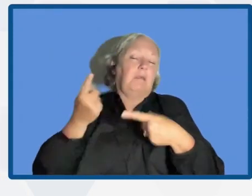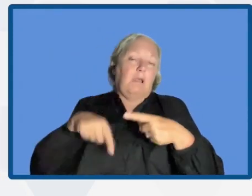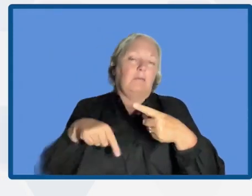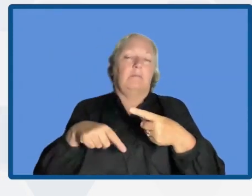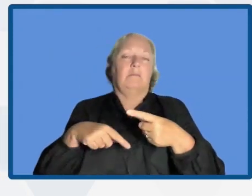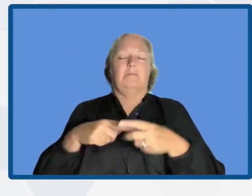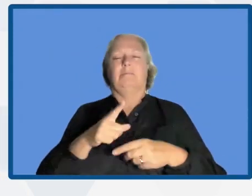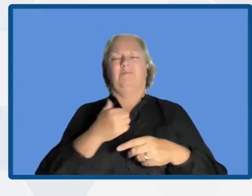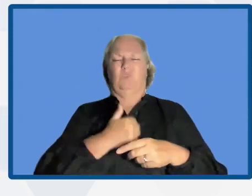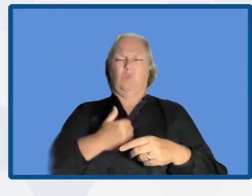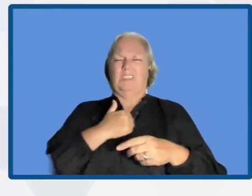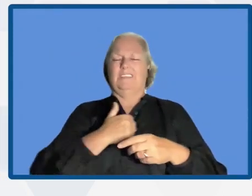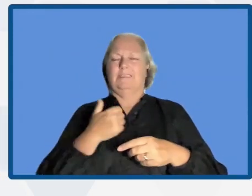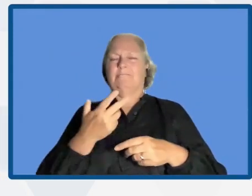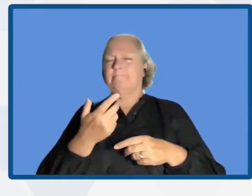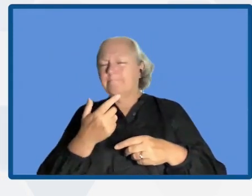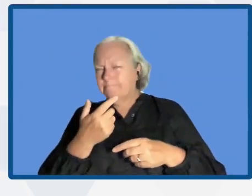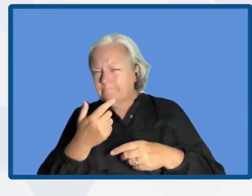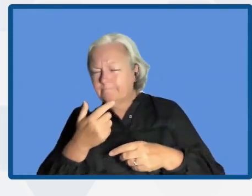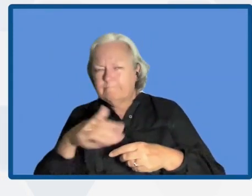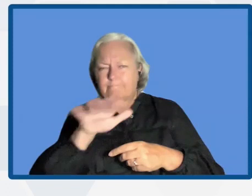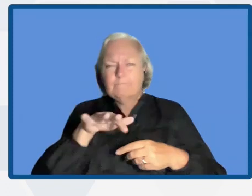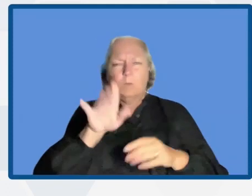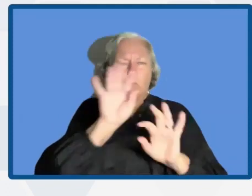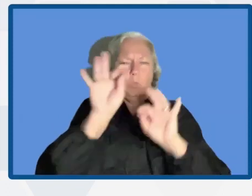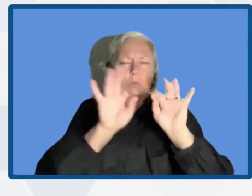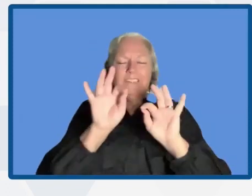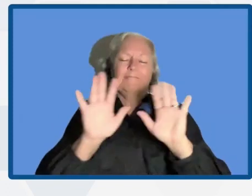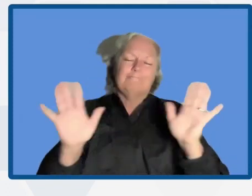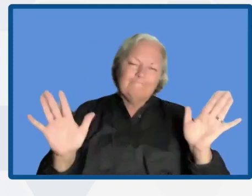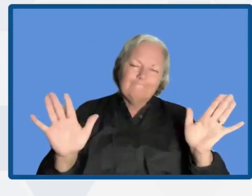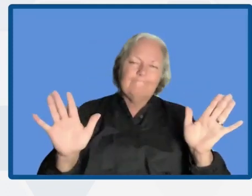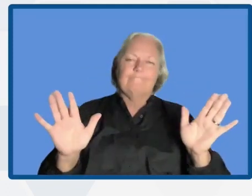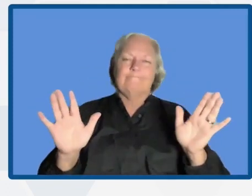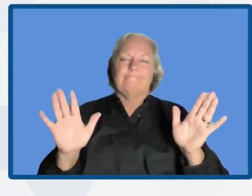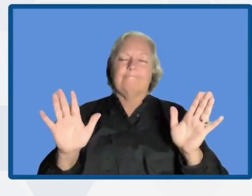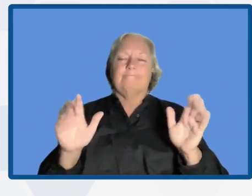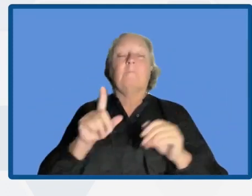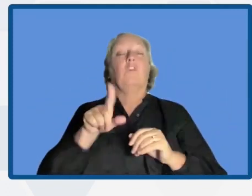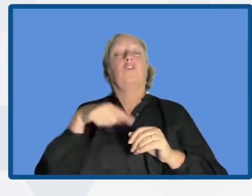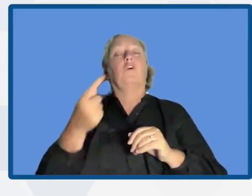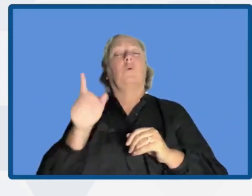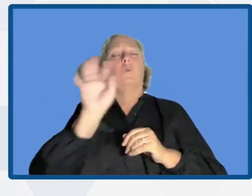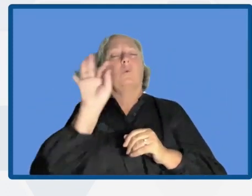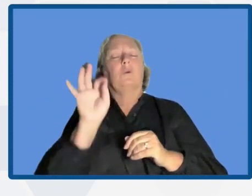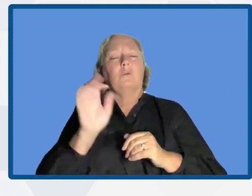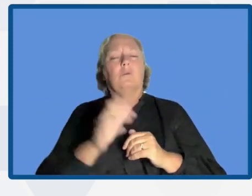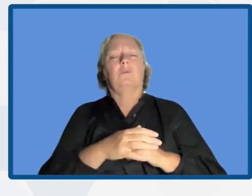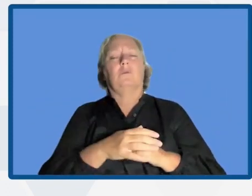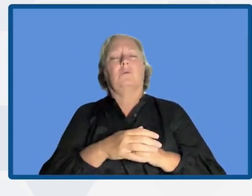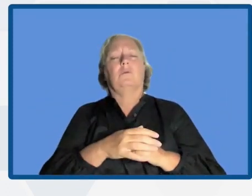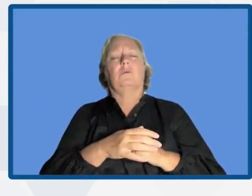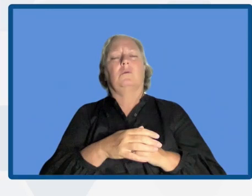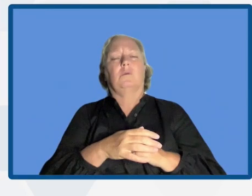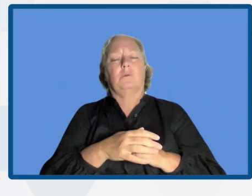sorry, we do have some questions, but the next question is, at what level